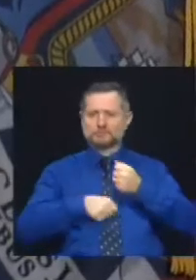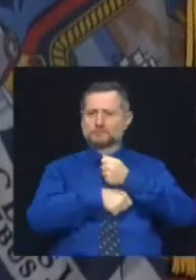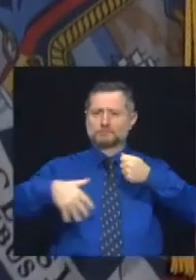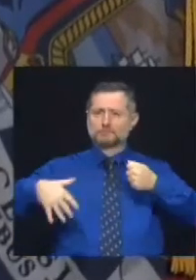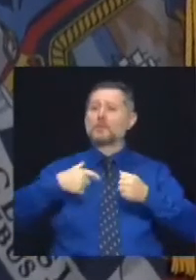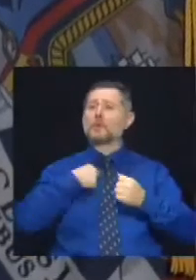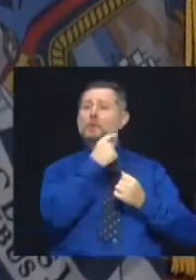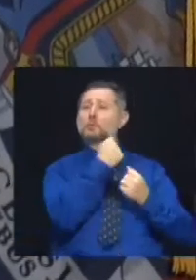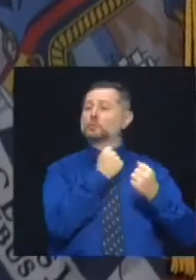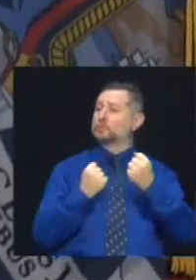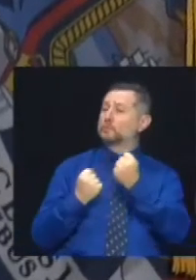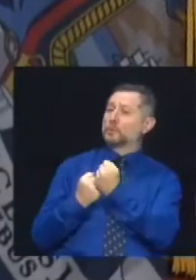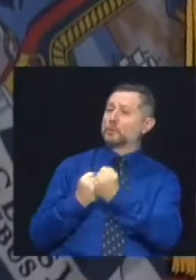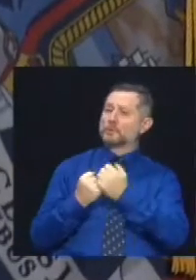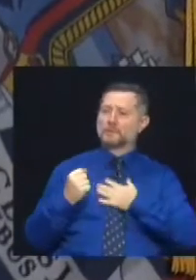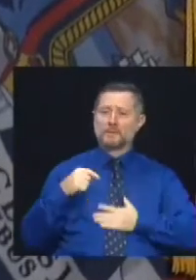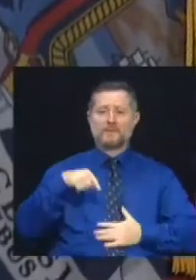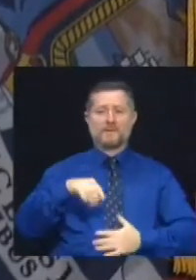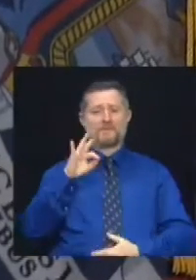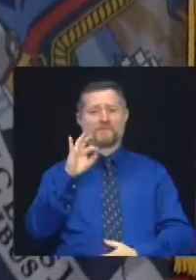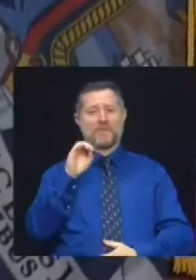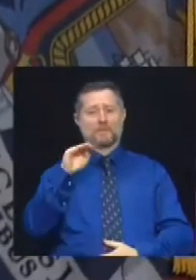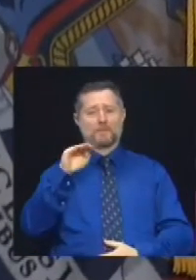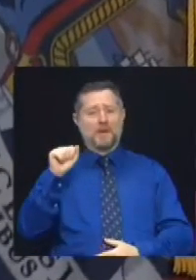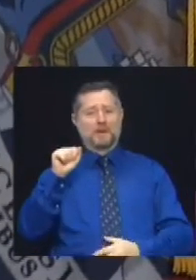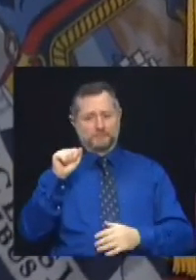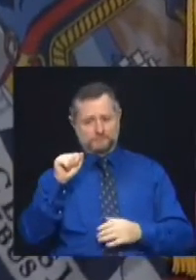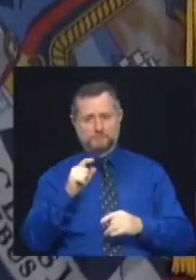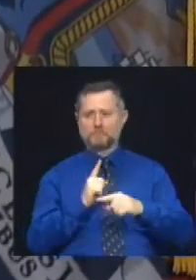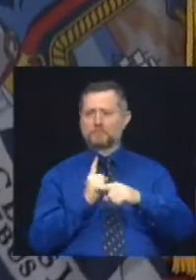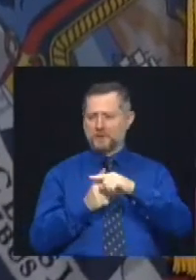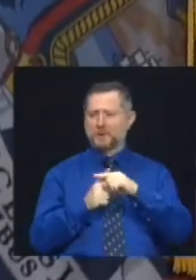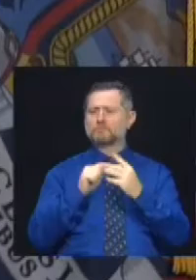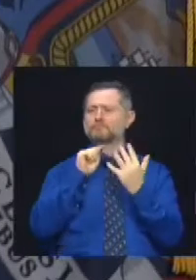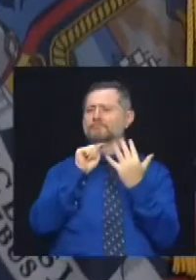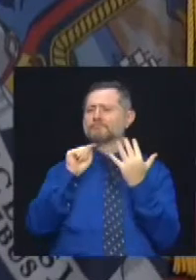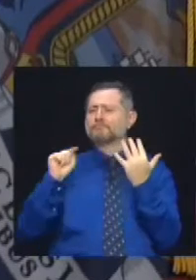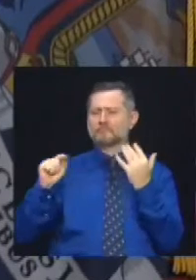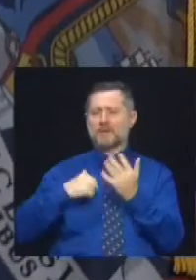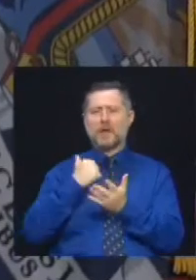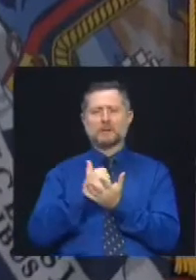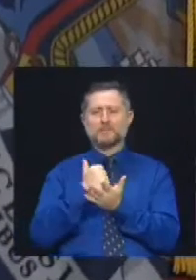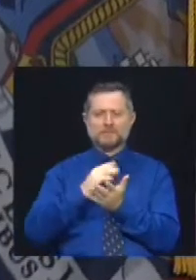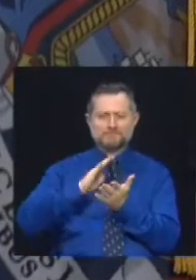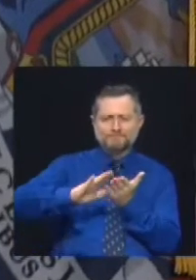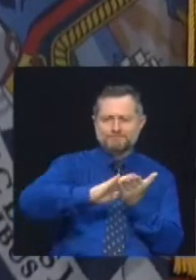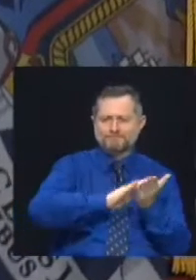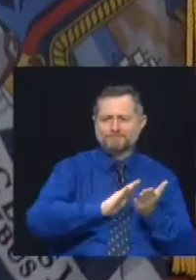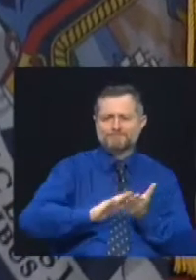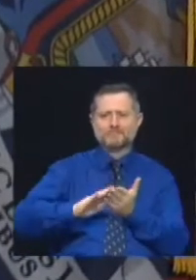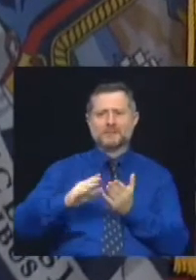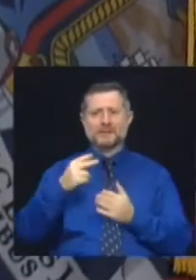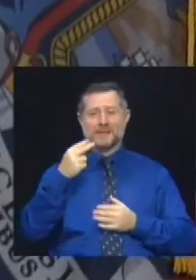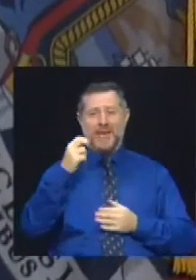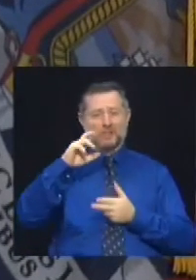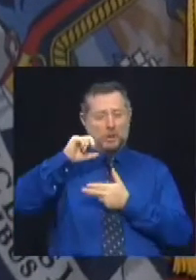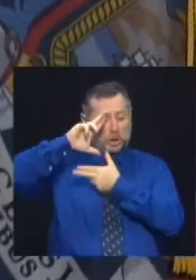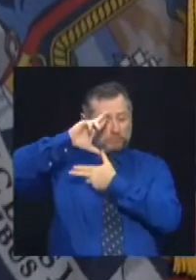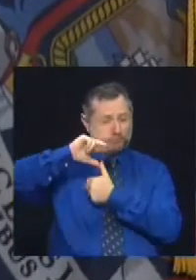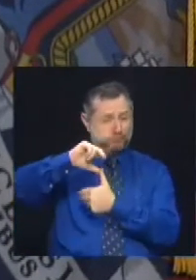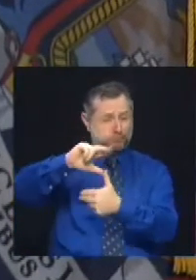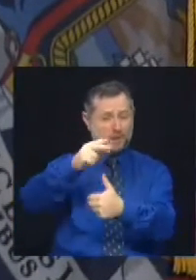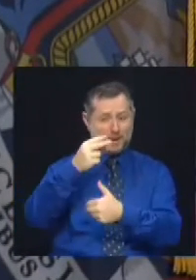we've received from FEMA and others in terms of cleaning up after Henri and how we were prepared, and I'm going to continue assessing